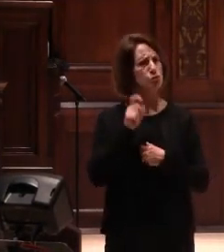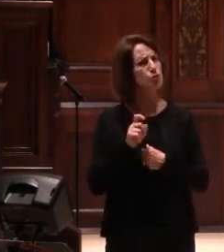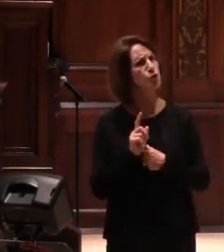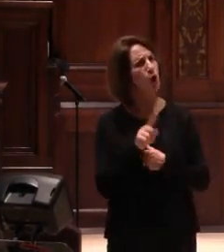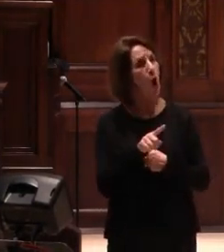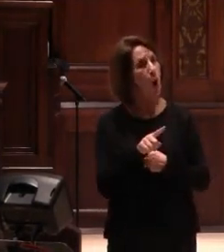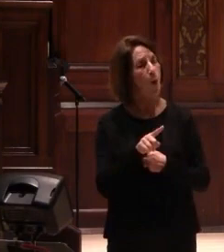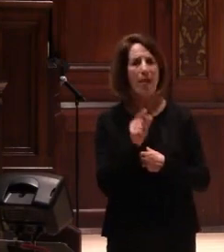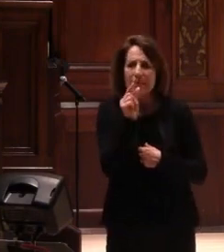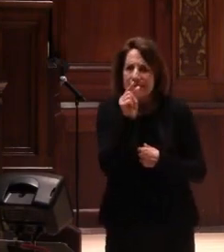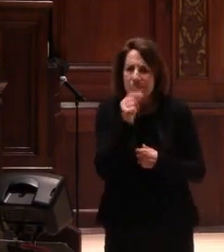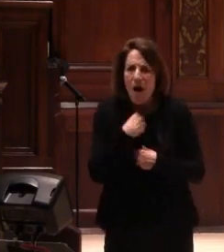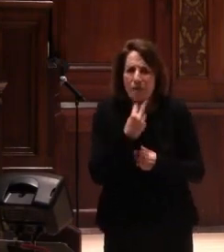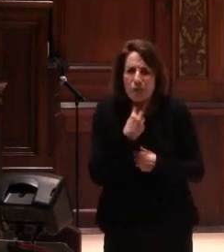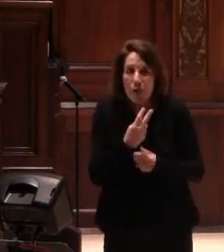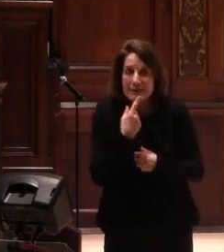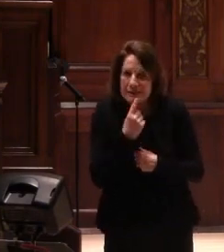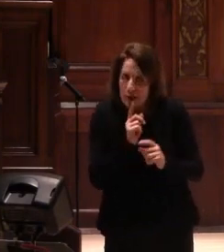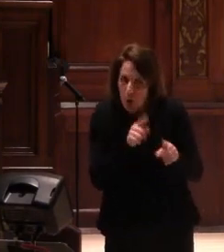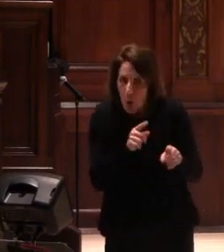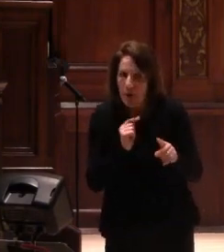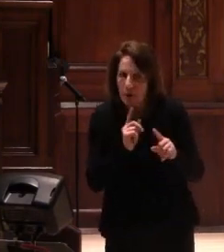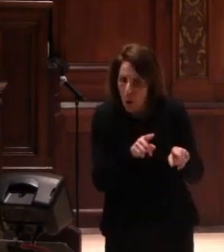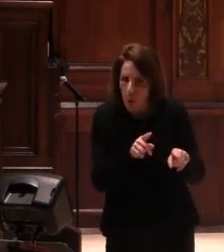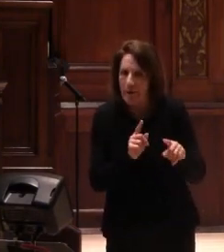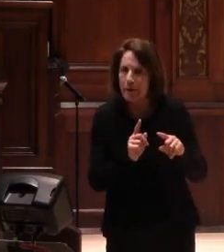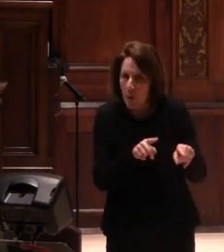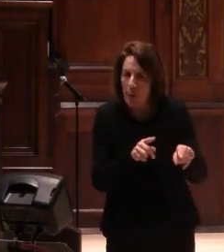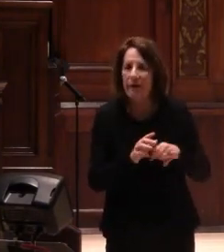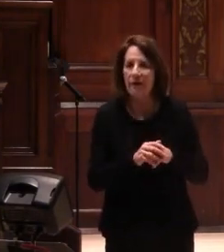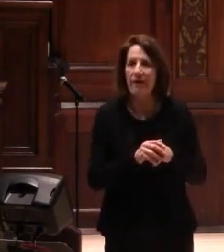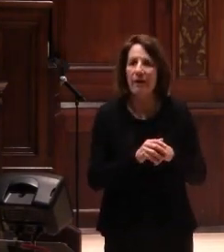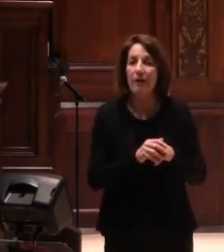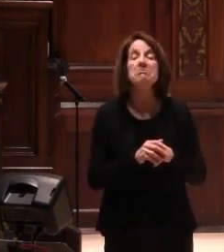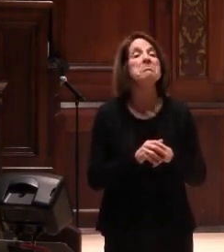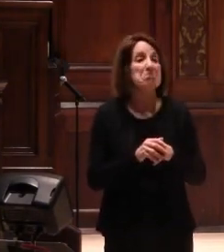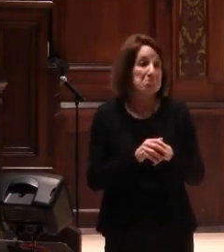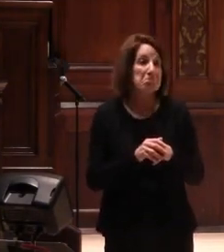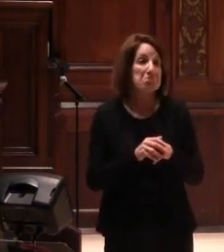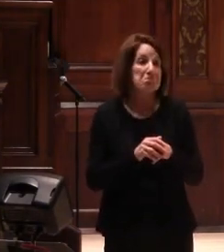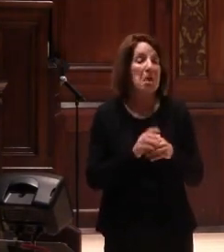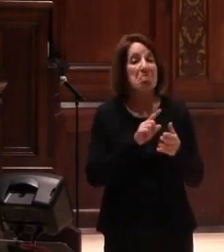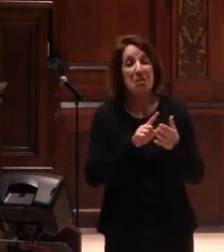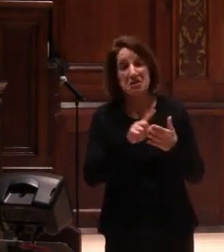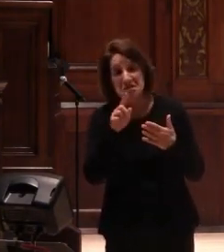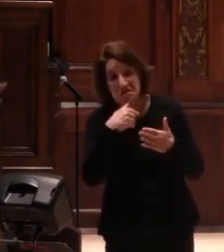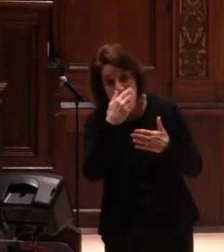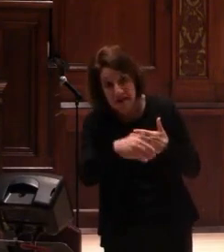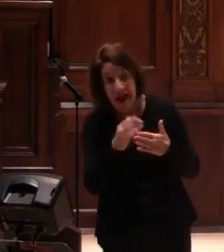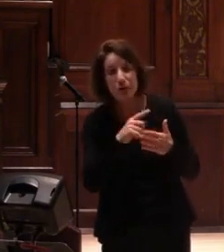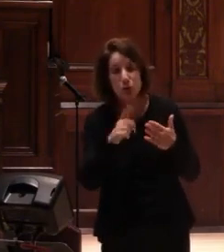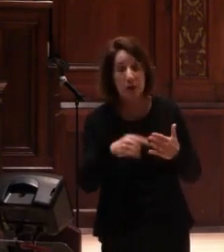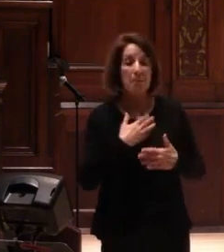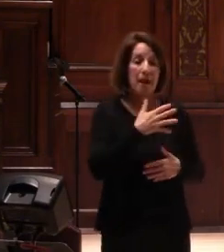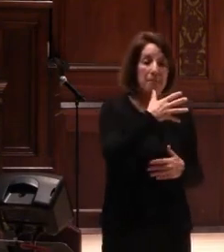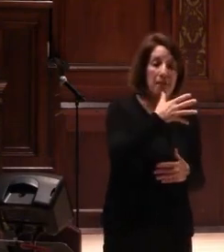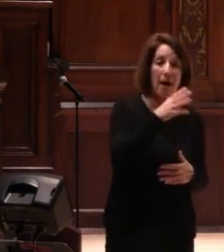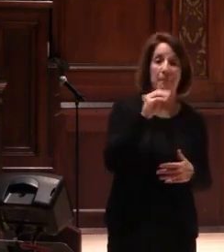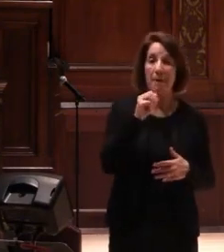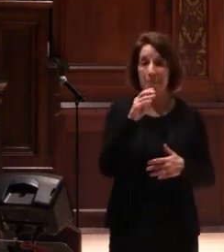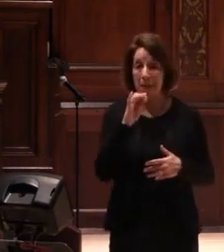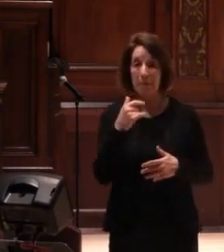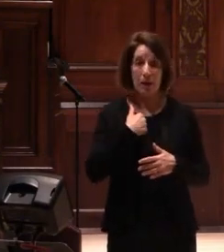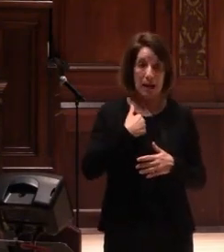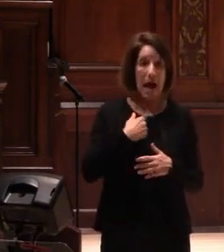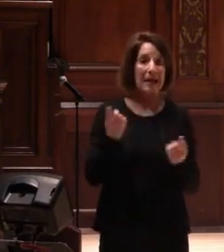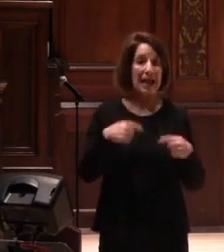voice that each one of us had said, go there, go there, go there. And so the next weekend, my mom and Mabel and I came to this 9:30